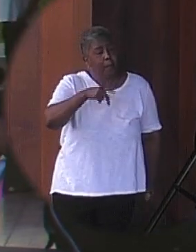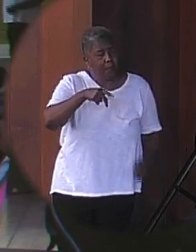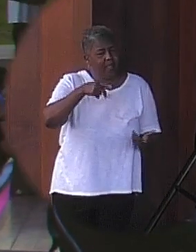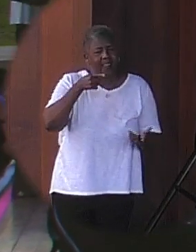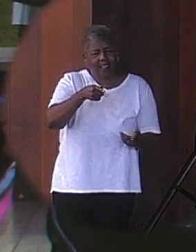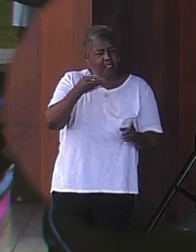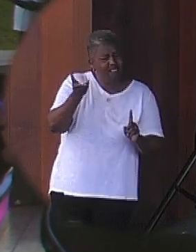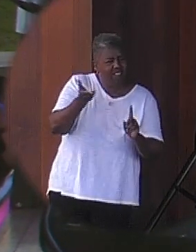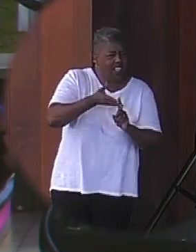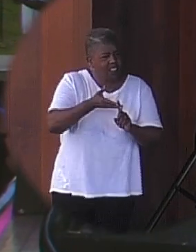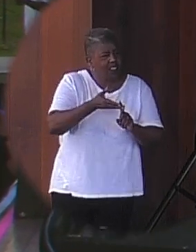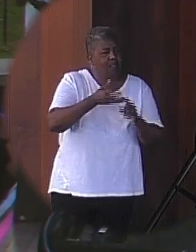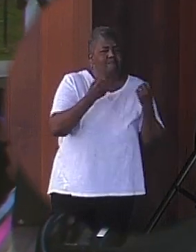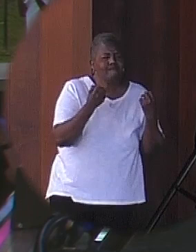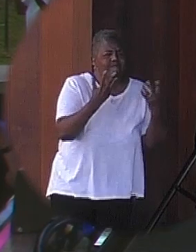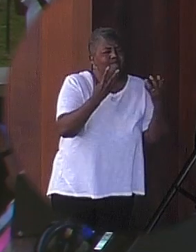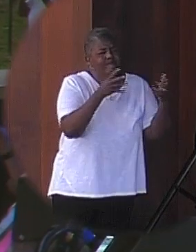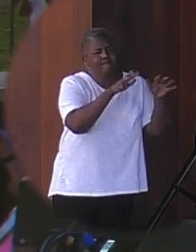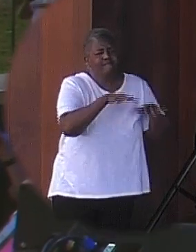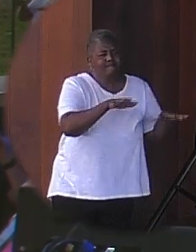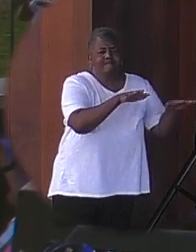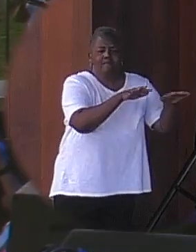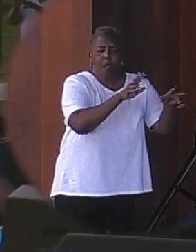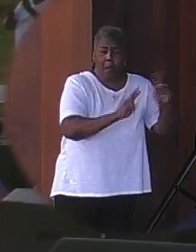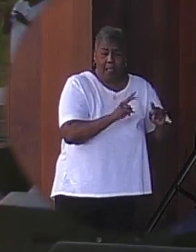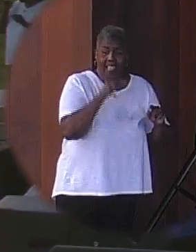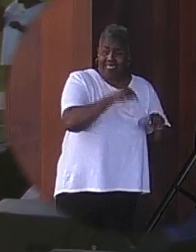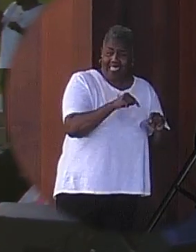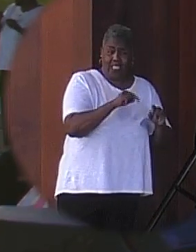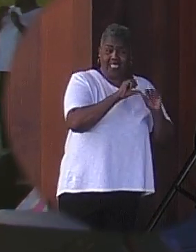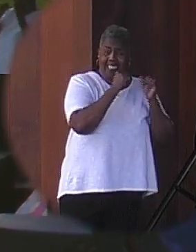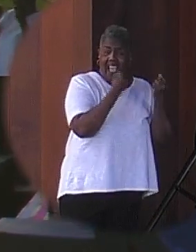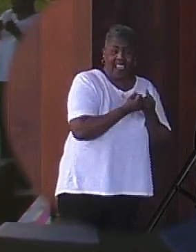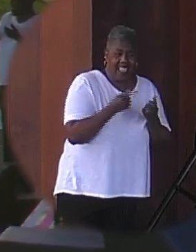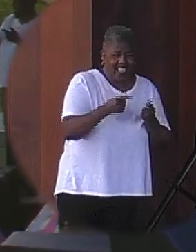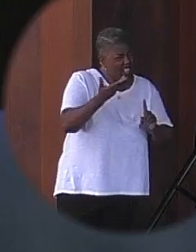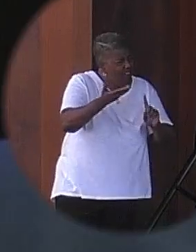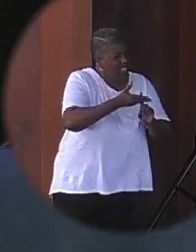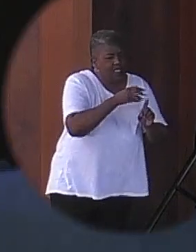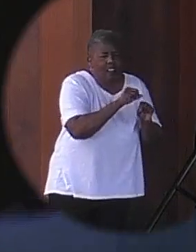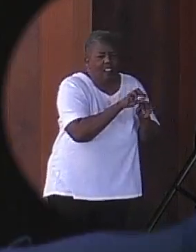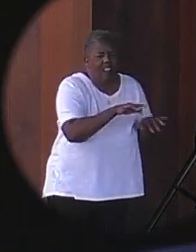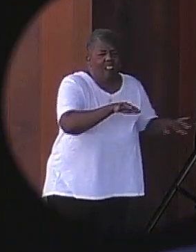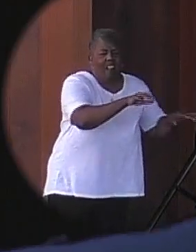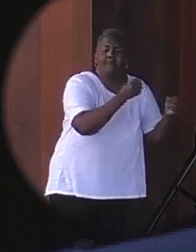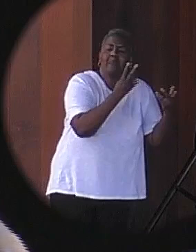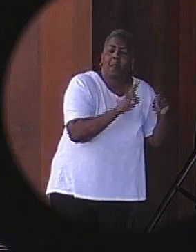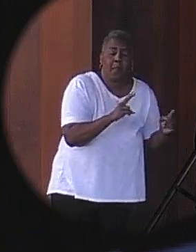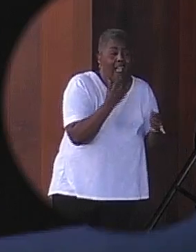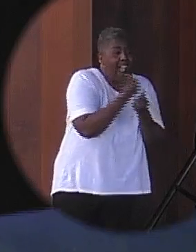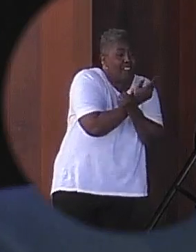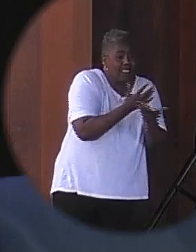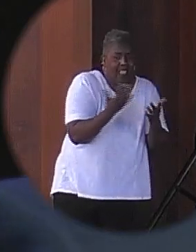convinced a large segment of this society that everything that